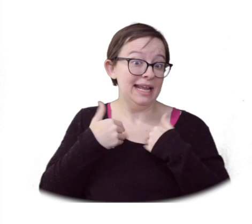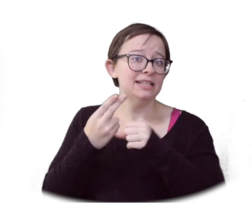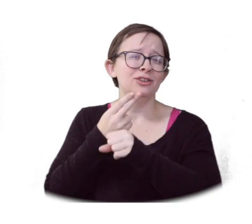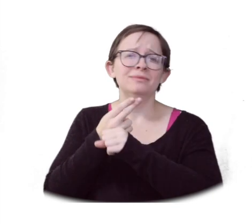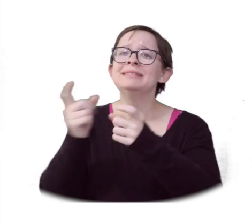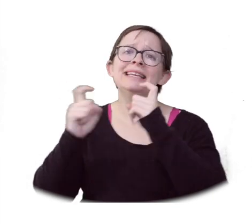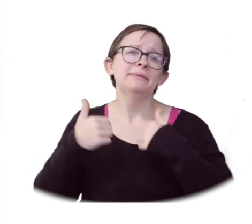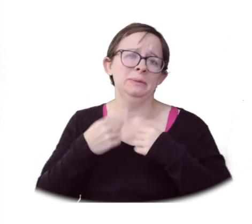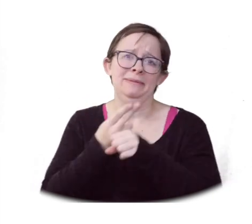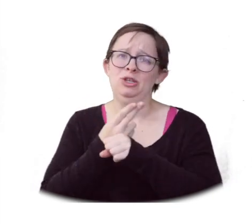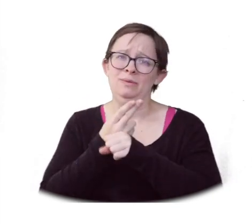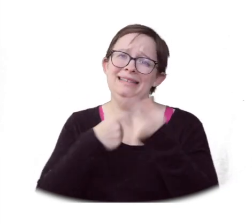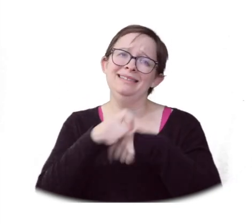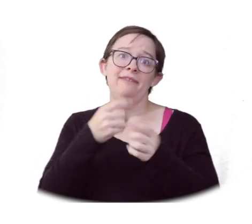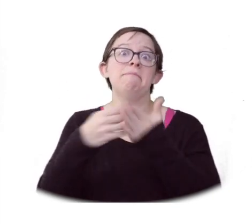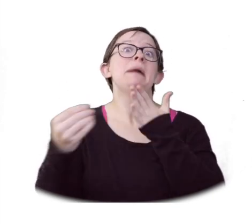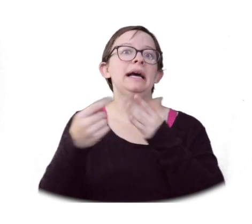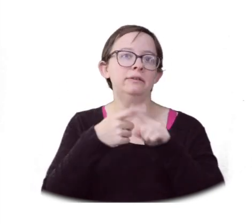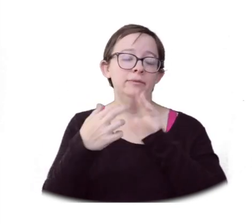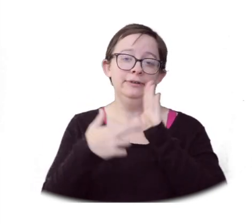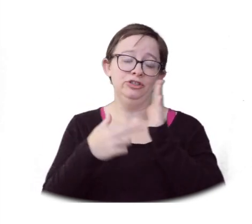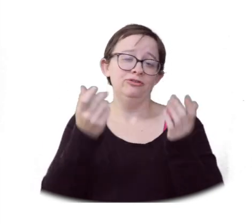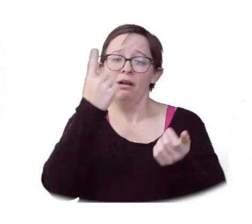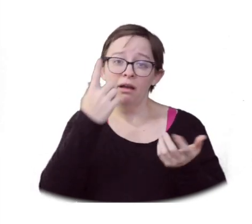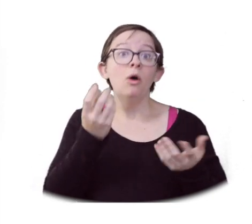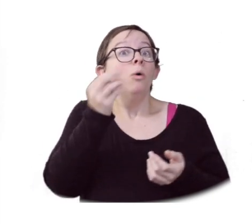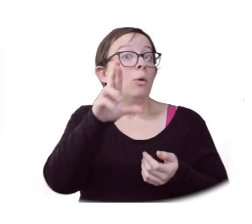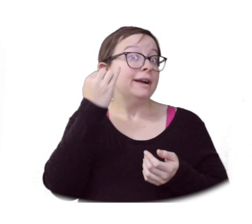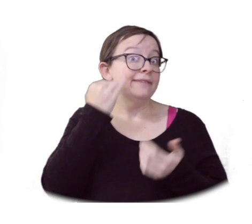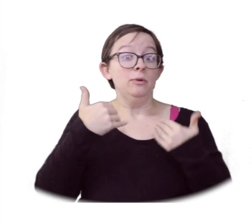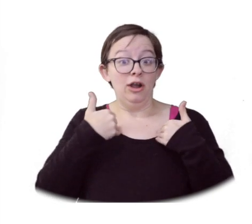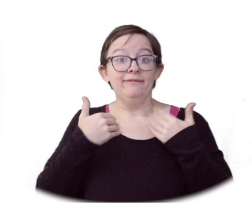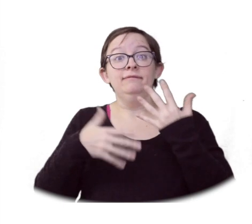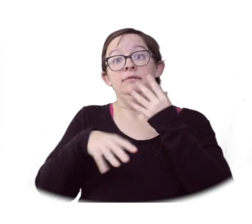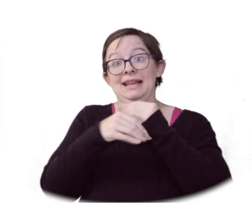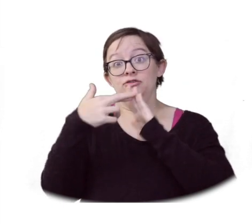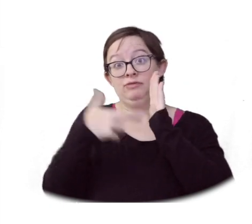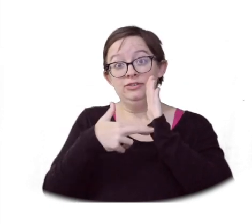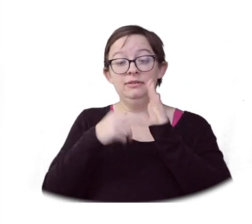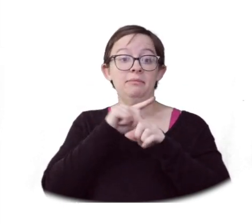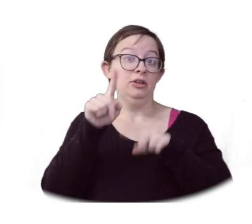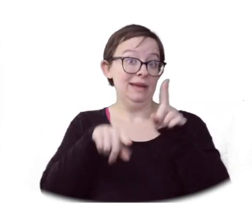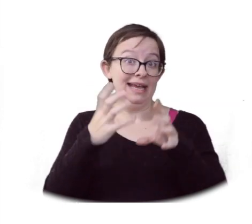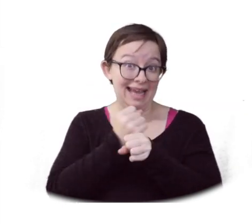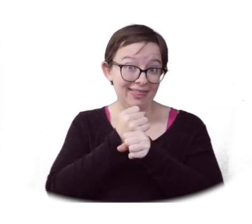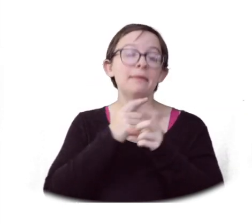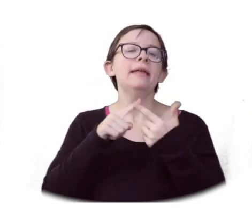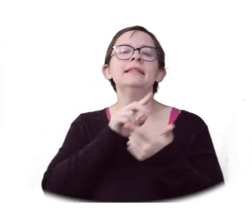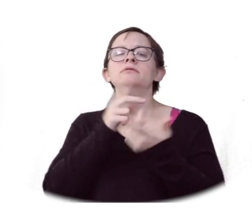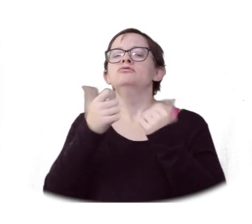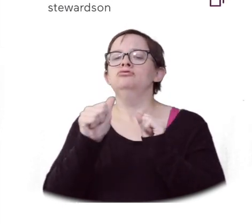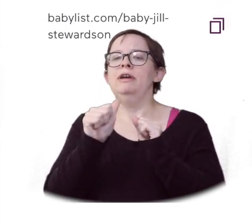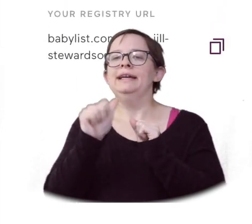if anyone has them used, give them to me used instead of buying them off of the registry. Or if you have them on your registry and you're not able to